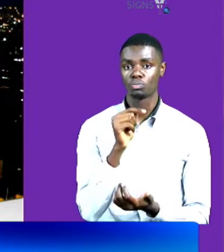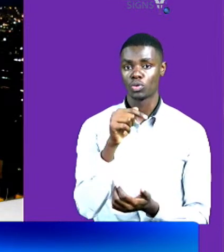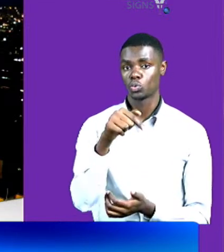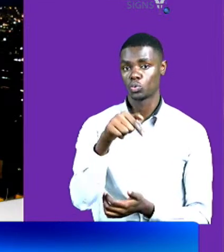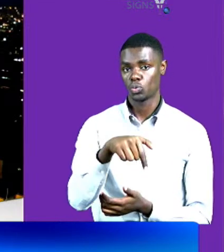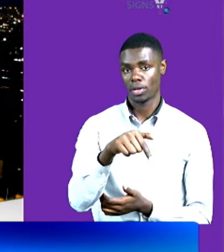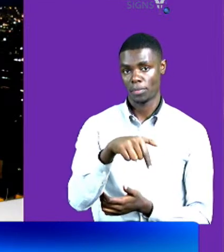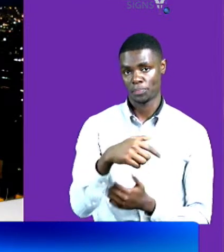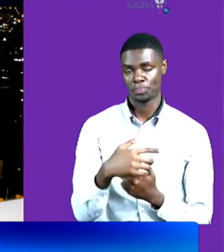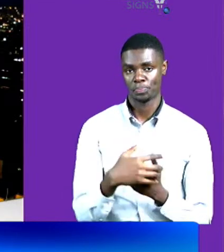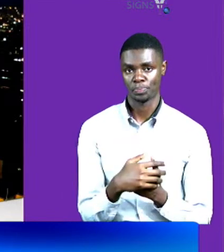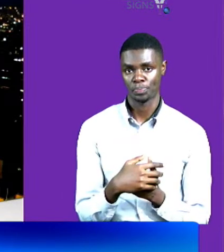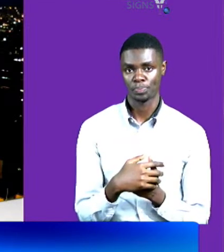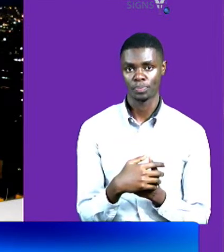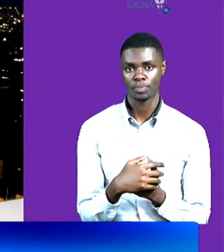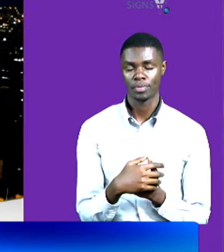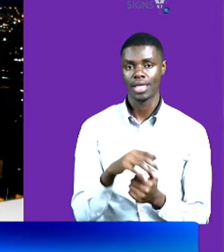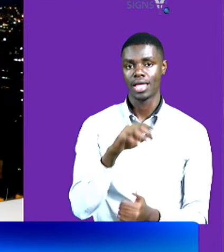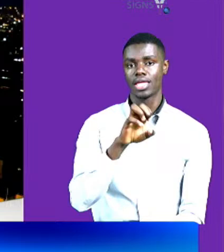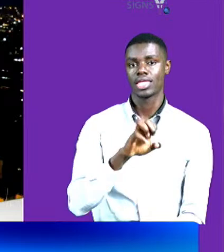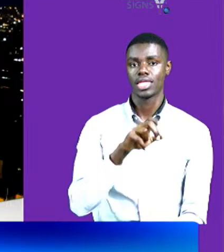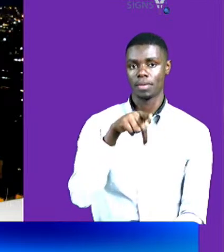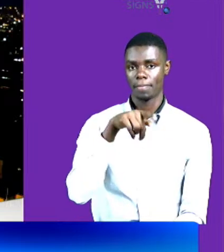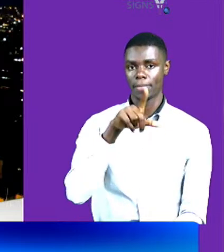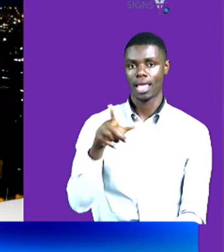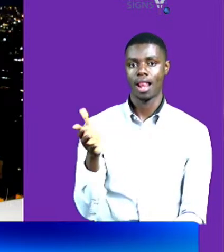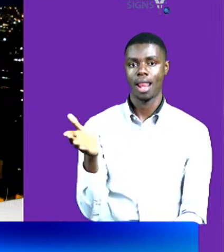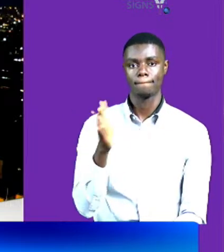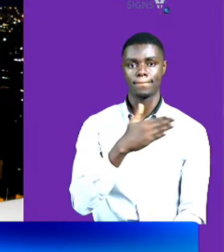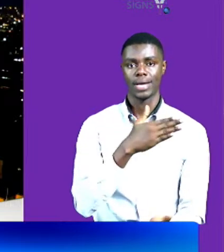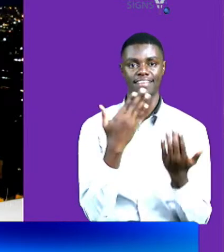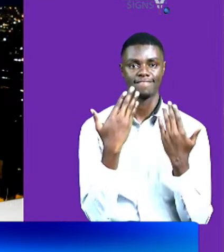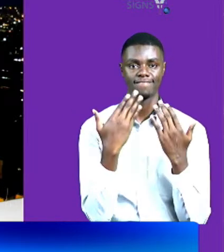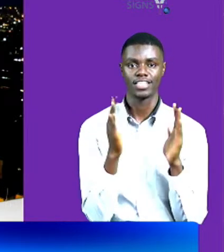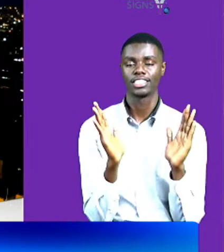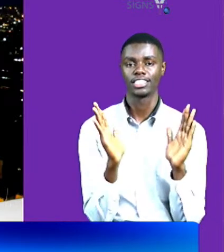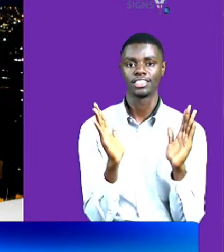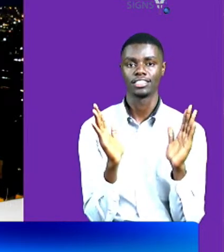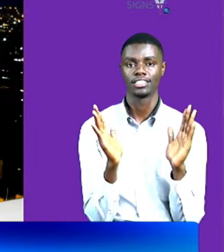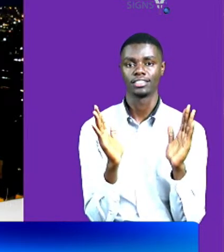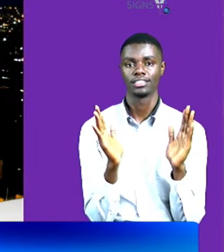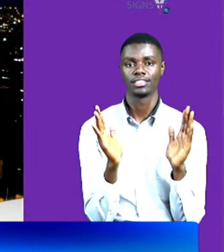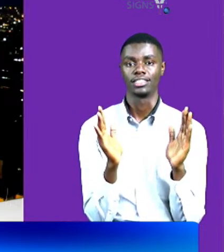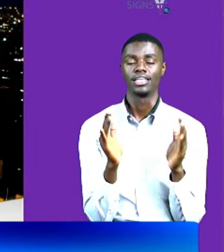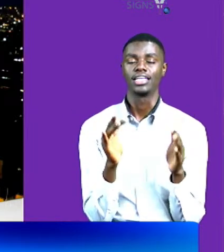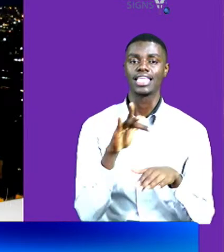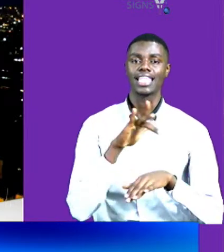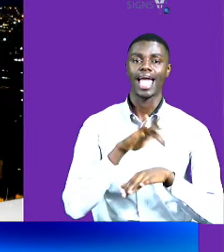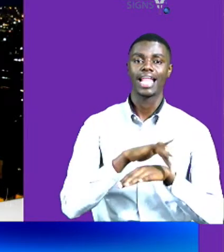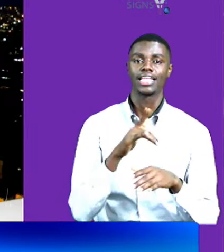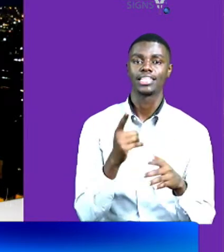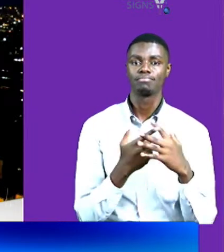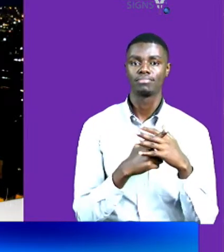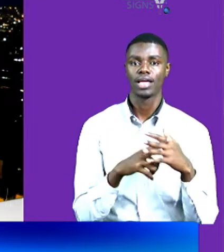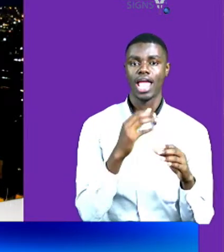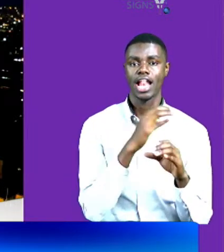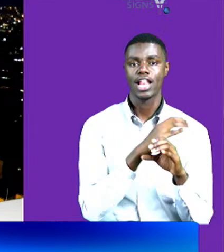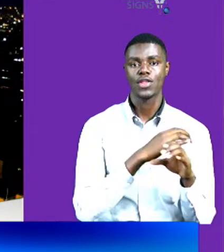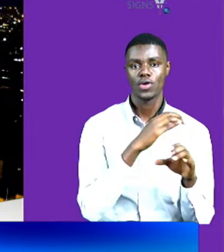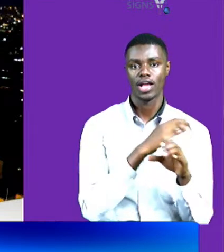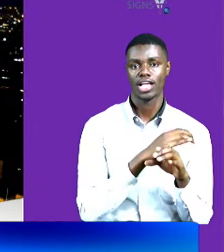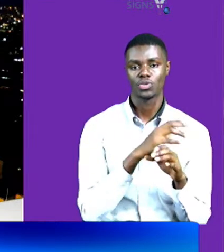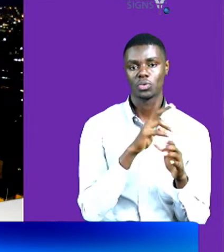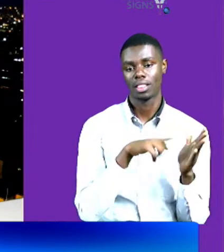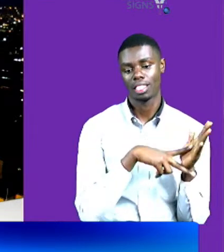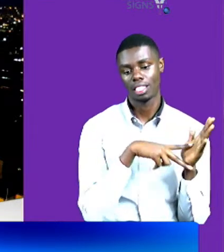today the EPL resumes, And in the early kickoff, Newcastle